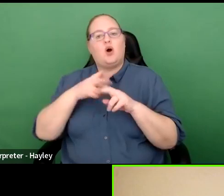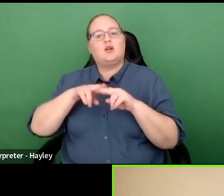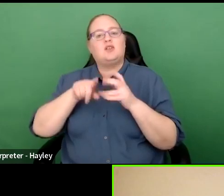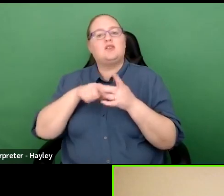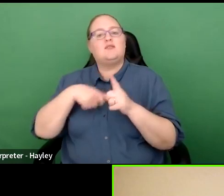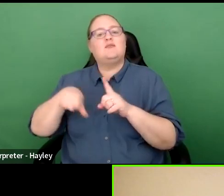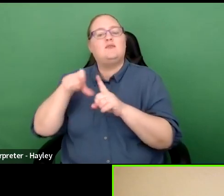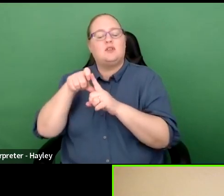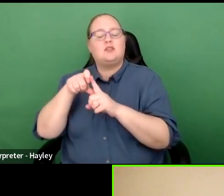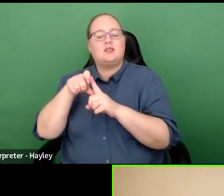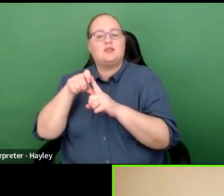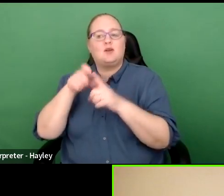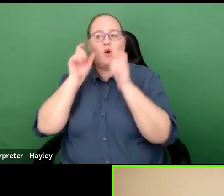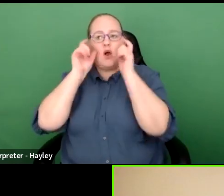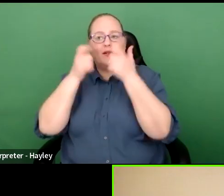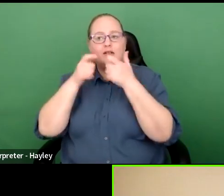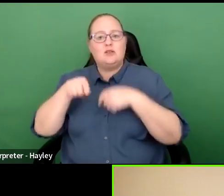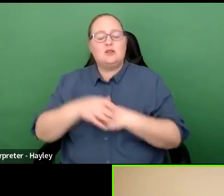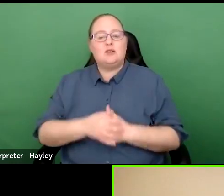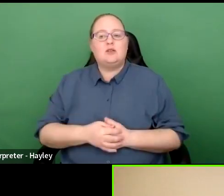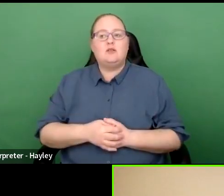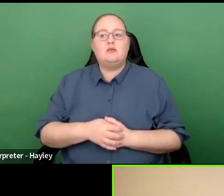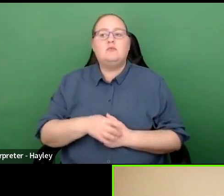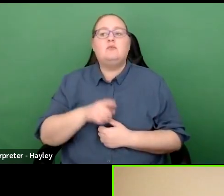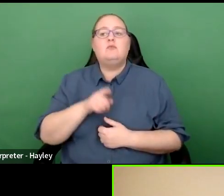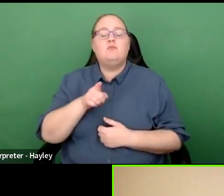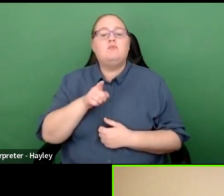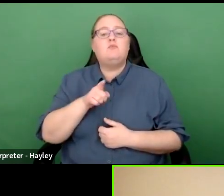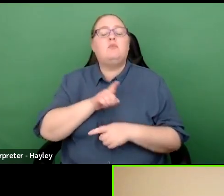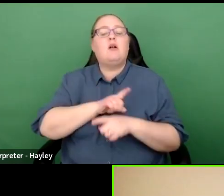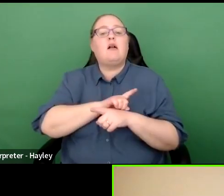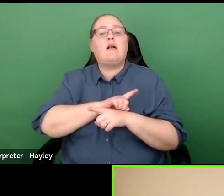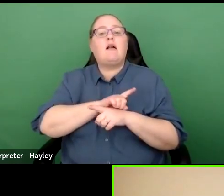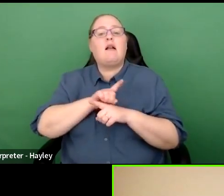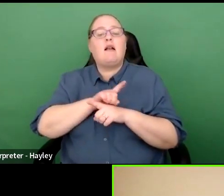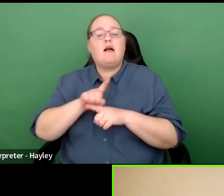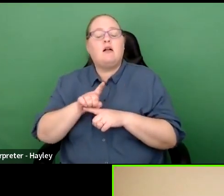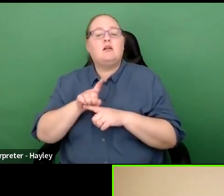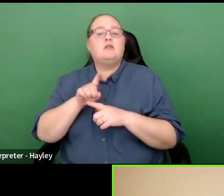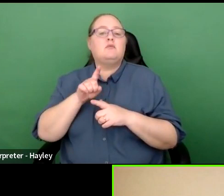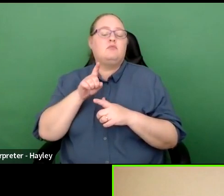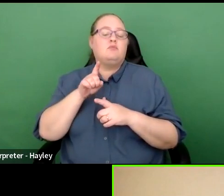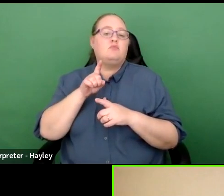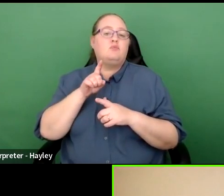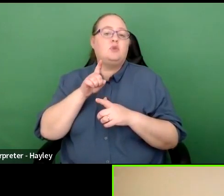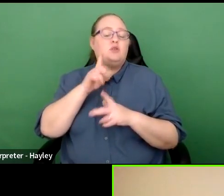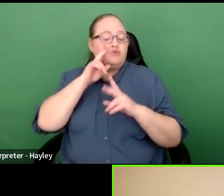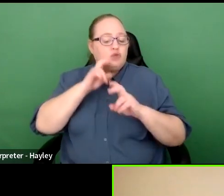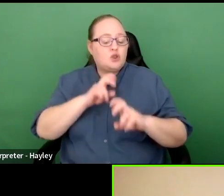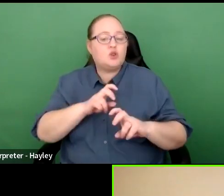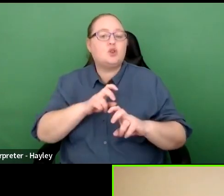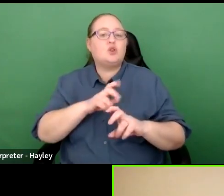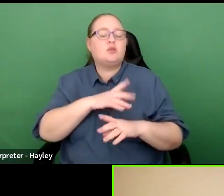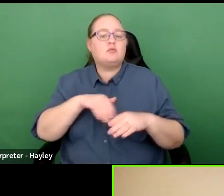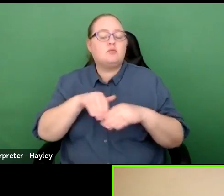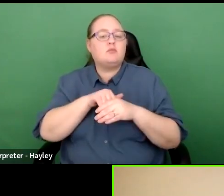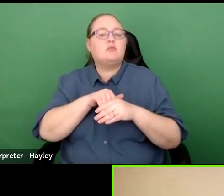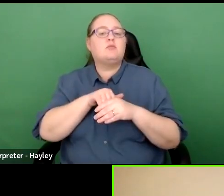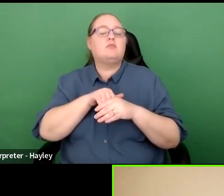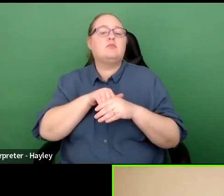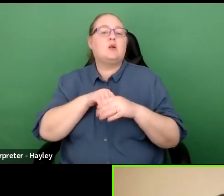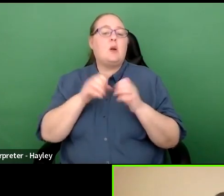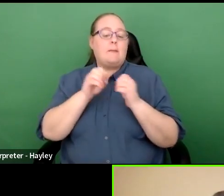colleges. So she held later on many research appointments, including the ones at the Humboldt University in